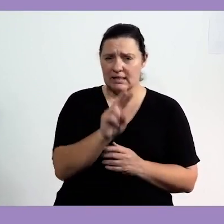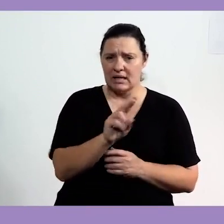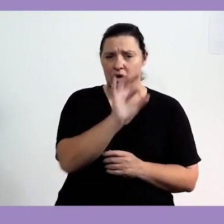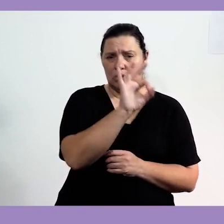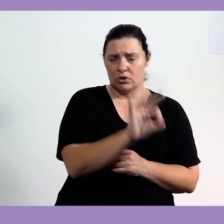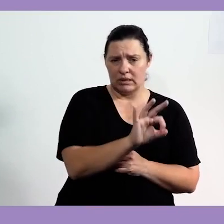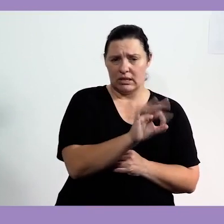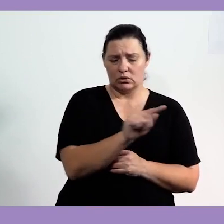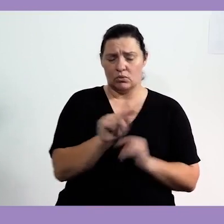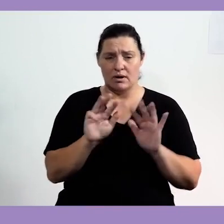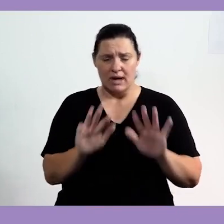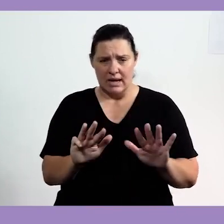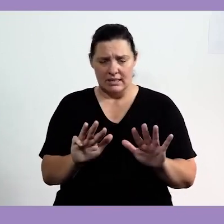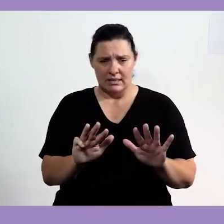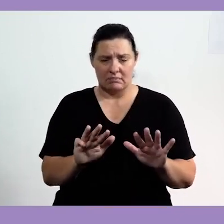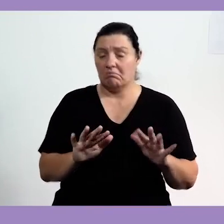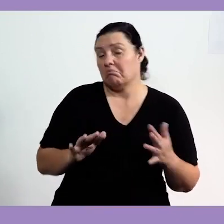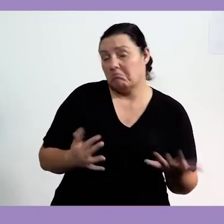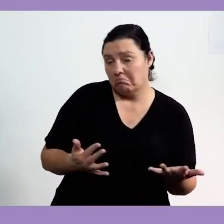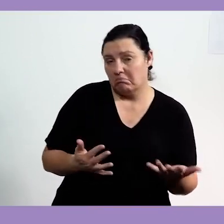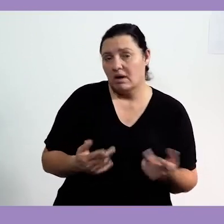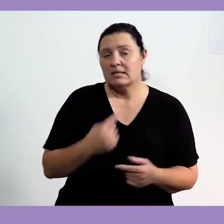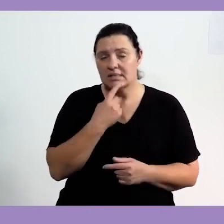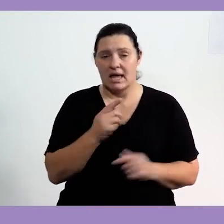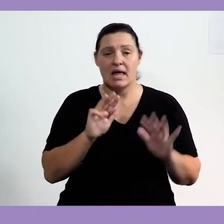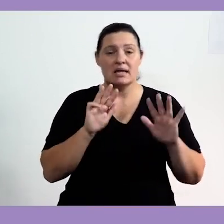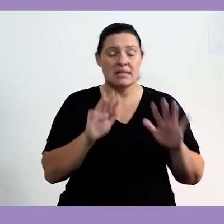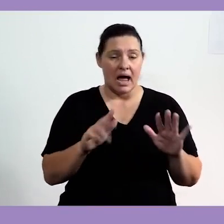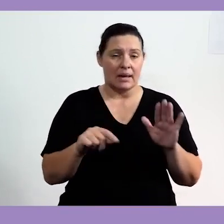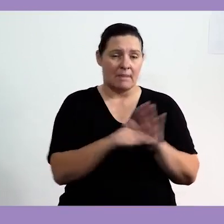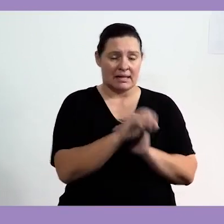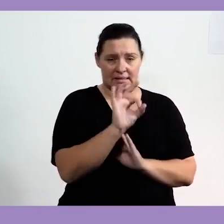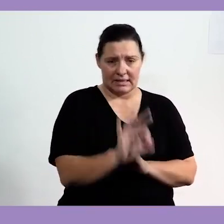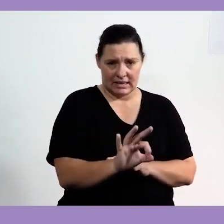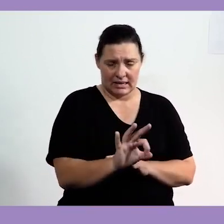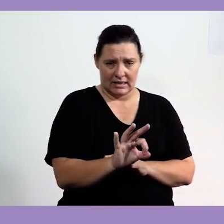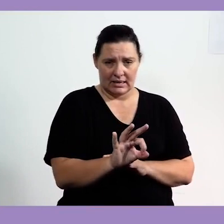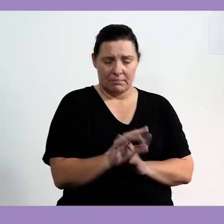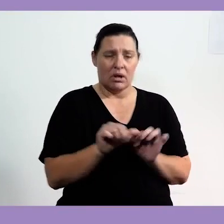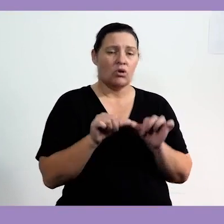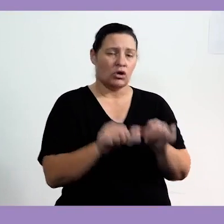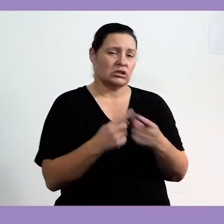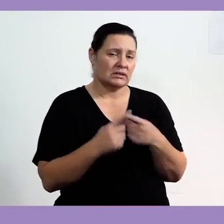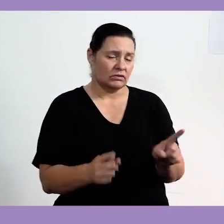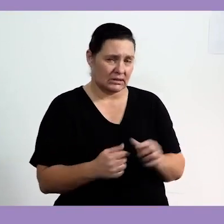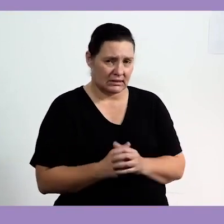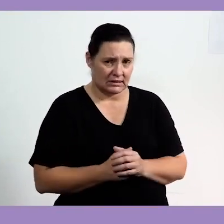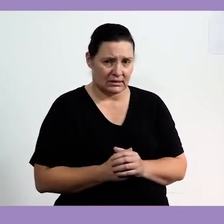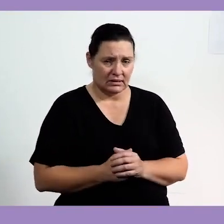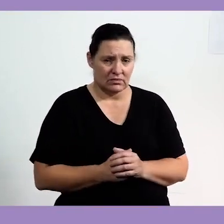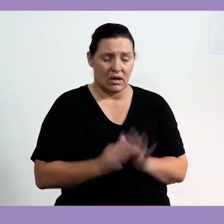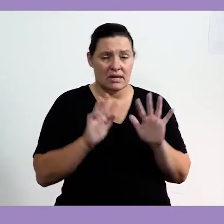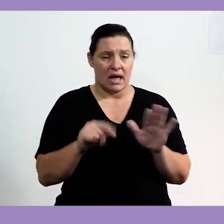you can see that from 3 to 9, or we can also say that 9 minus 3, which is that constant